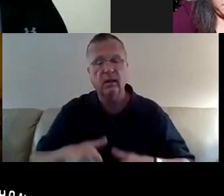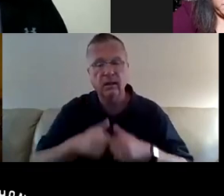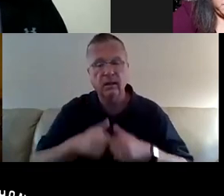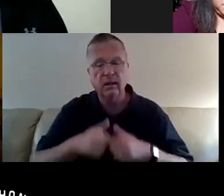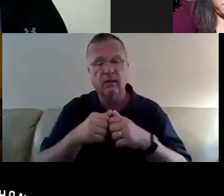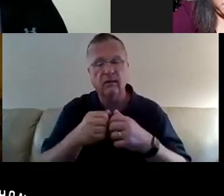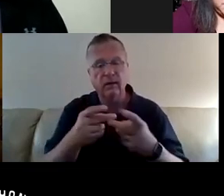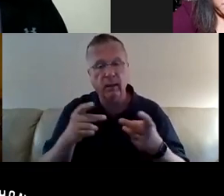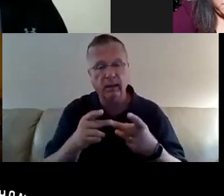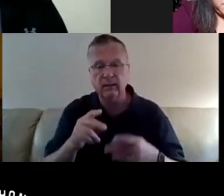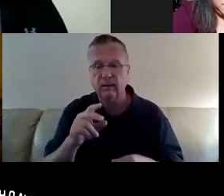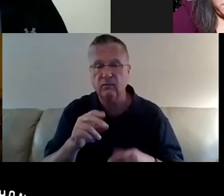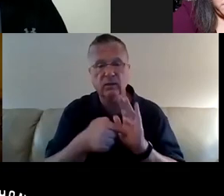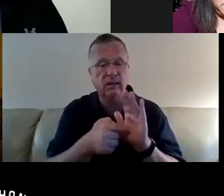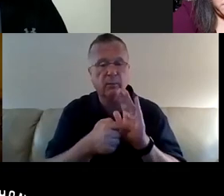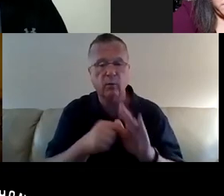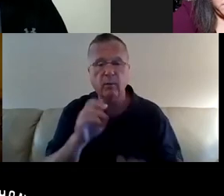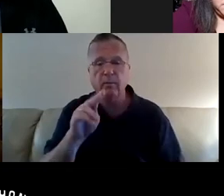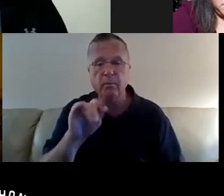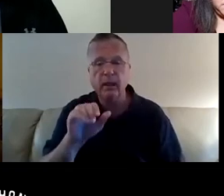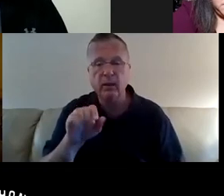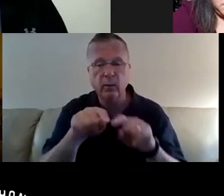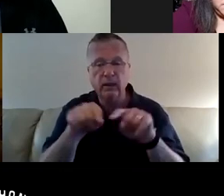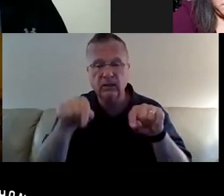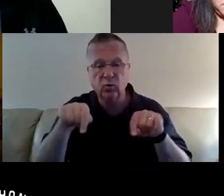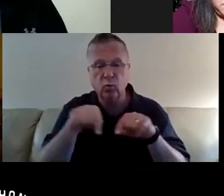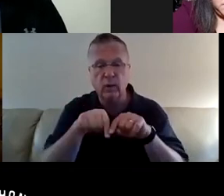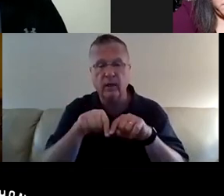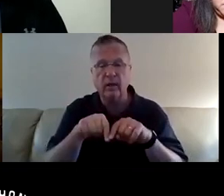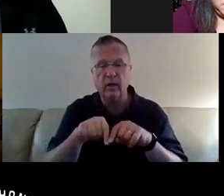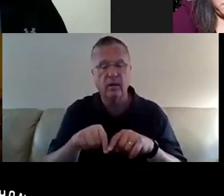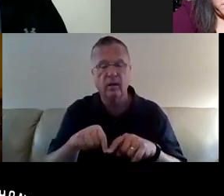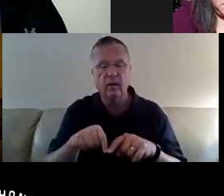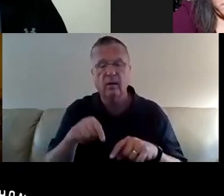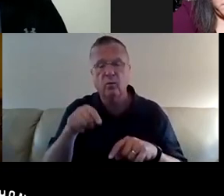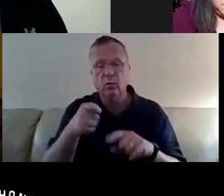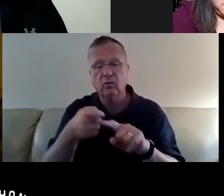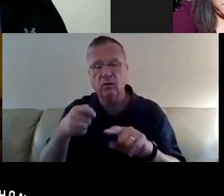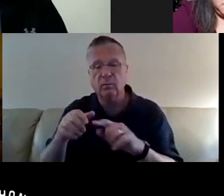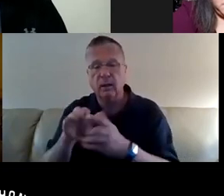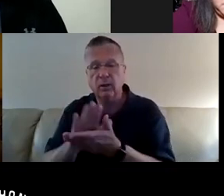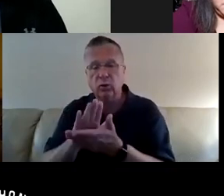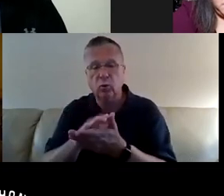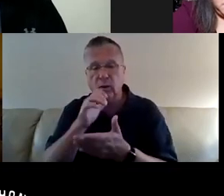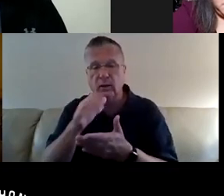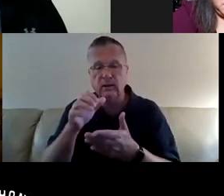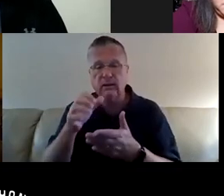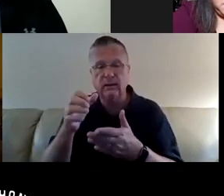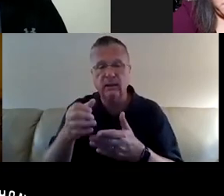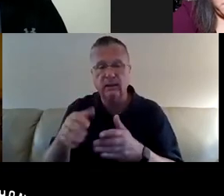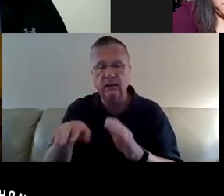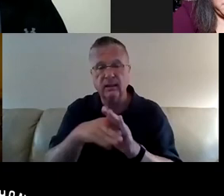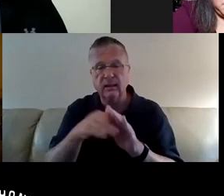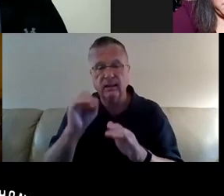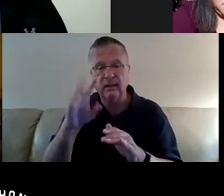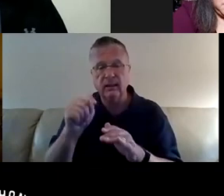were on a vacant, were in a school. They weren't built, they did not take out existing homeowners.